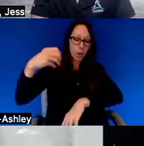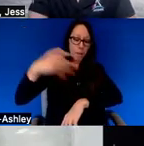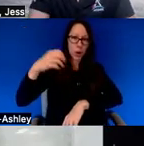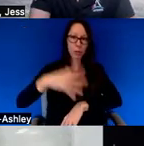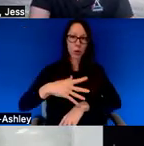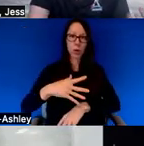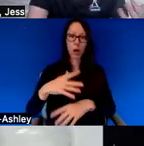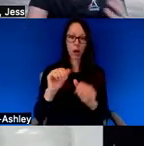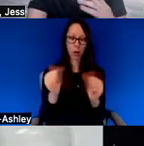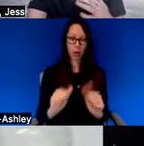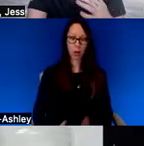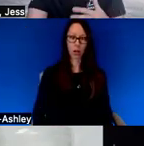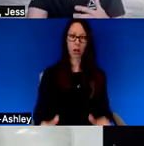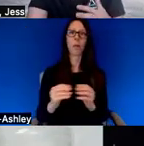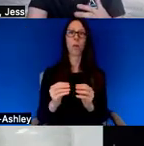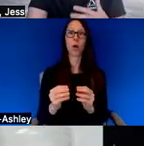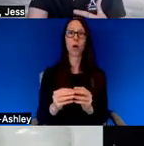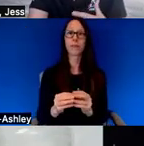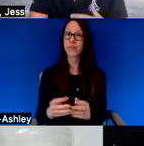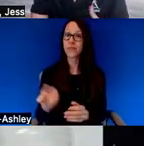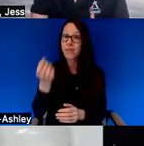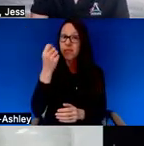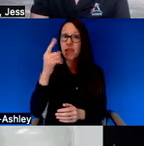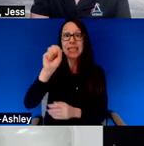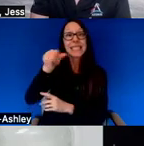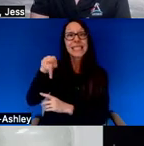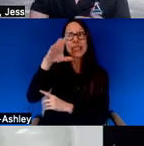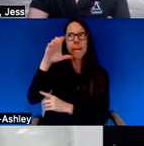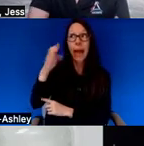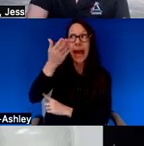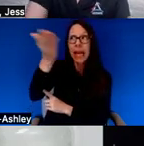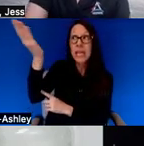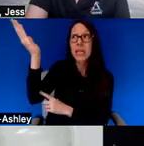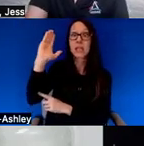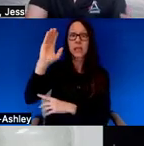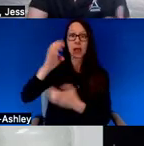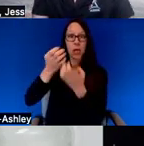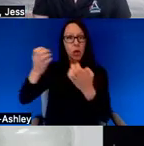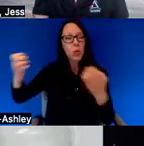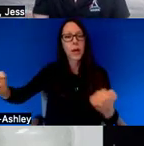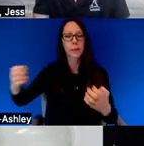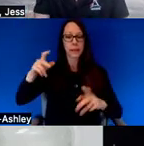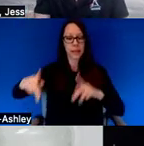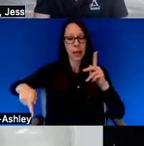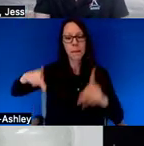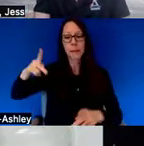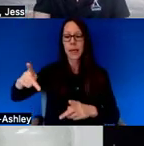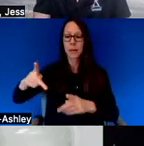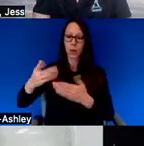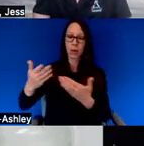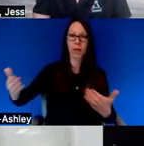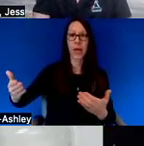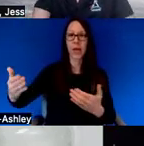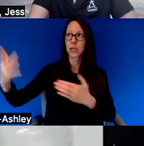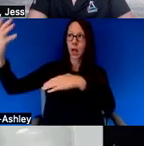In space, this stresses out equipment, humans, and plants. So scientists are working on how to create shields to protect all of